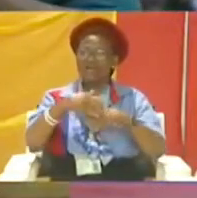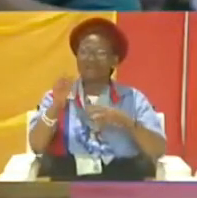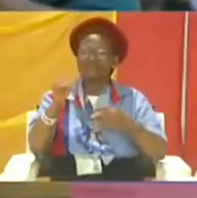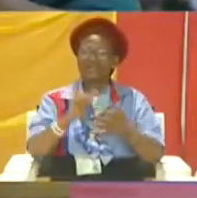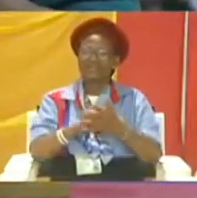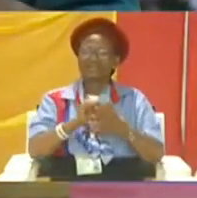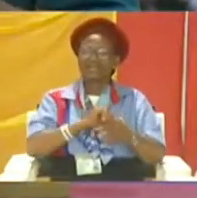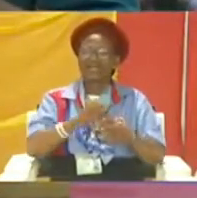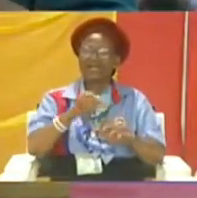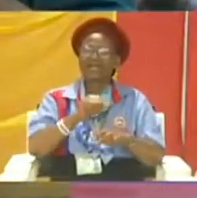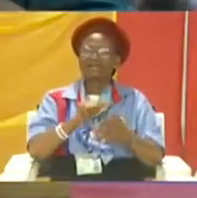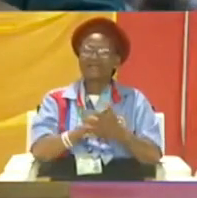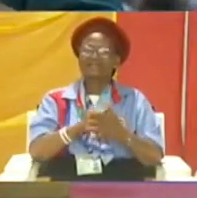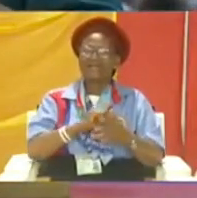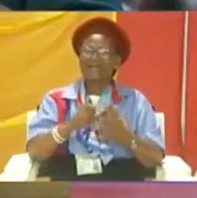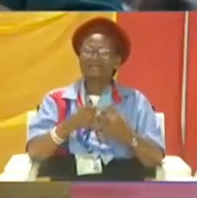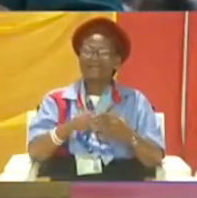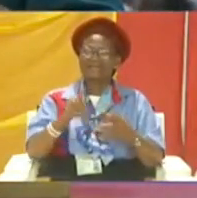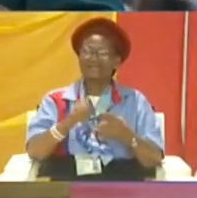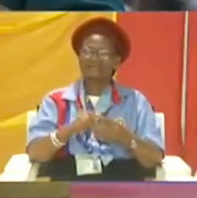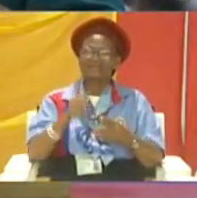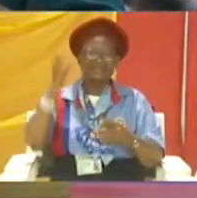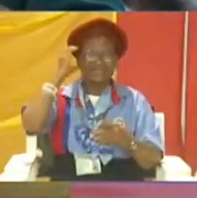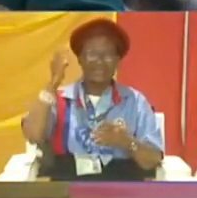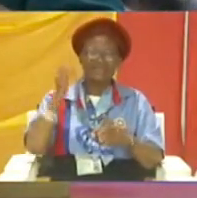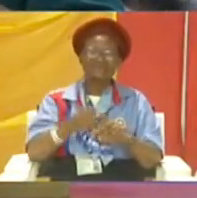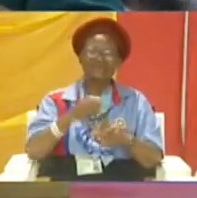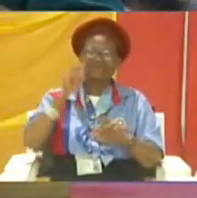that I began to hear from him. He